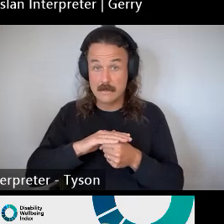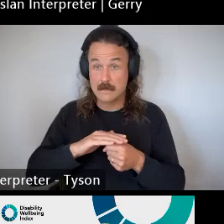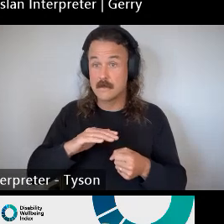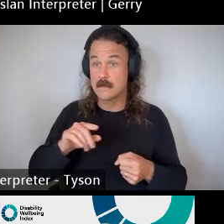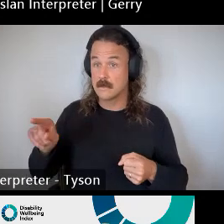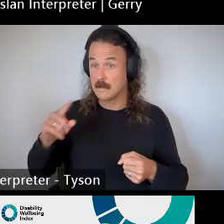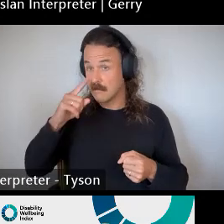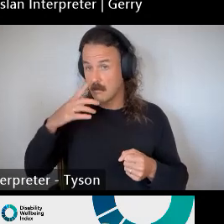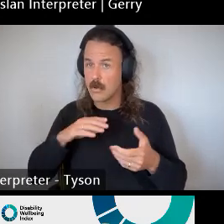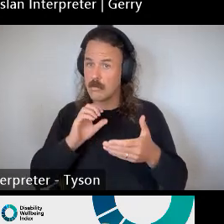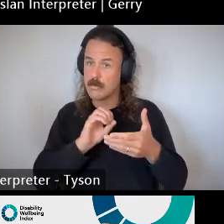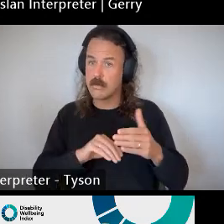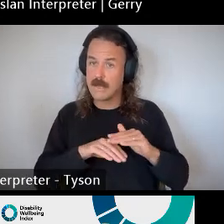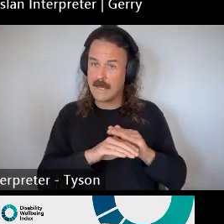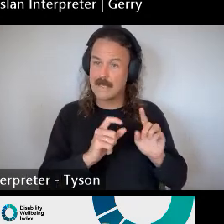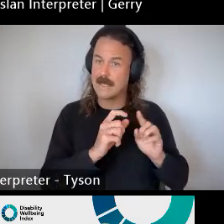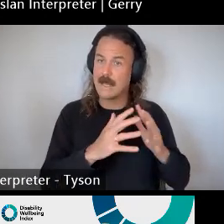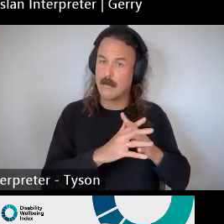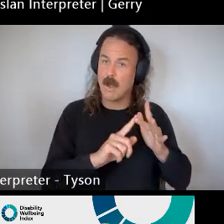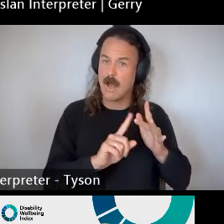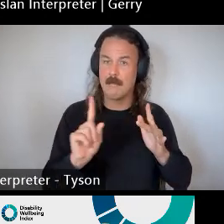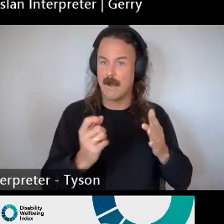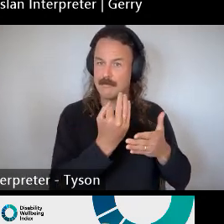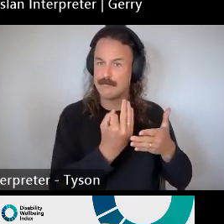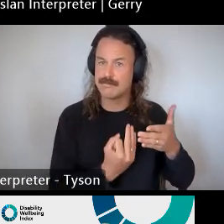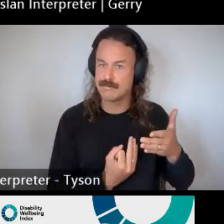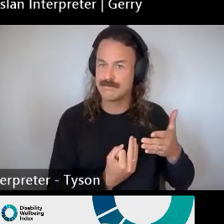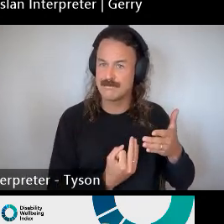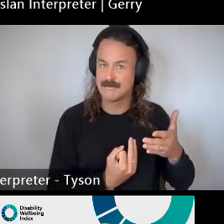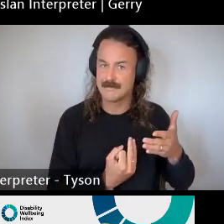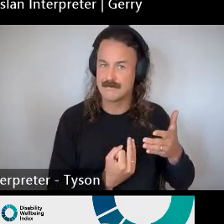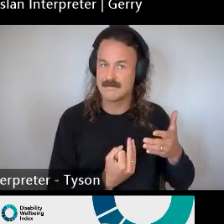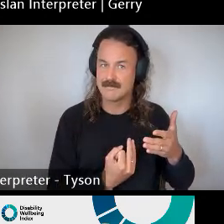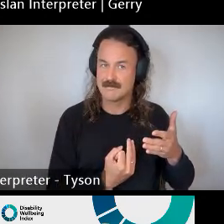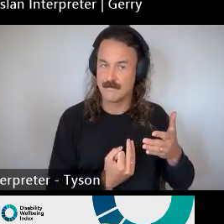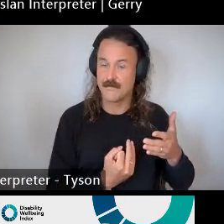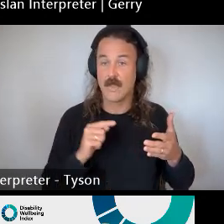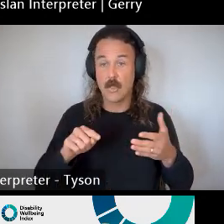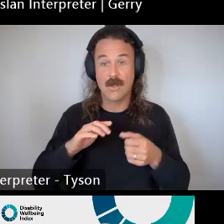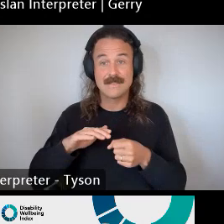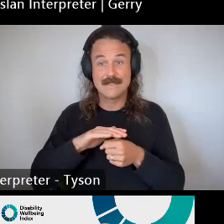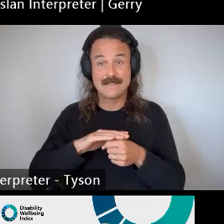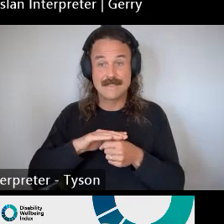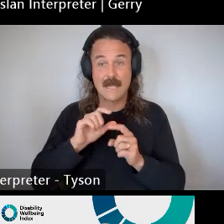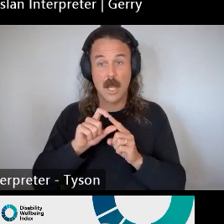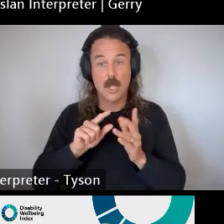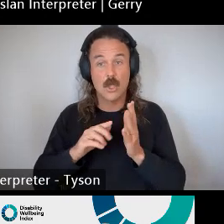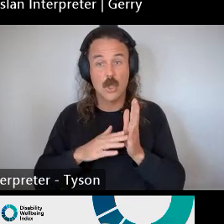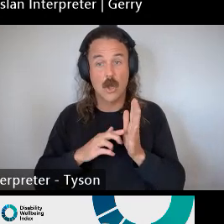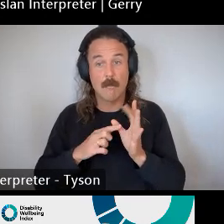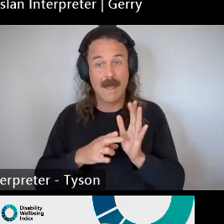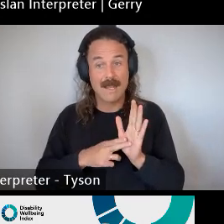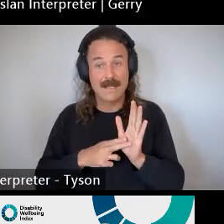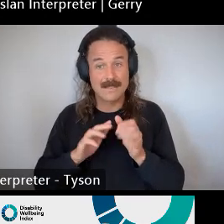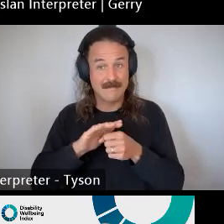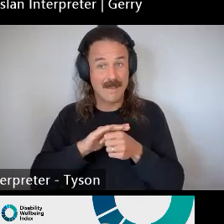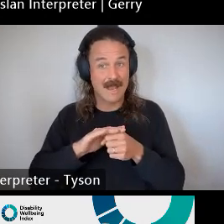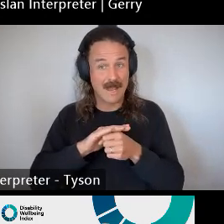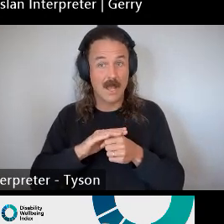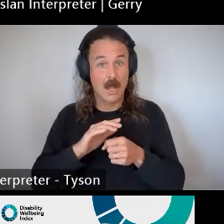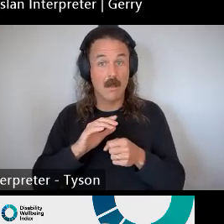current DWI exactly. So these will be the domains potentially future study will also could be